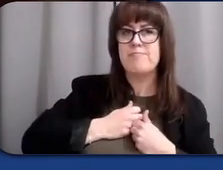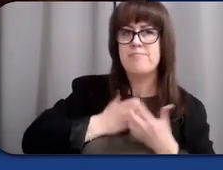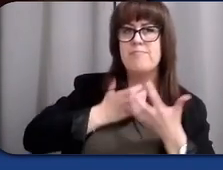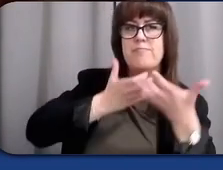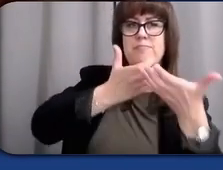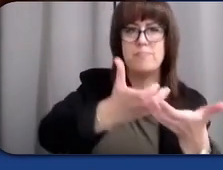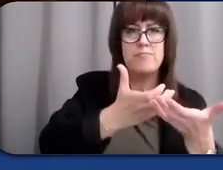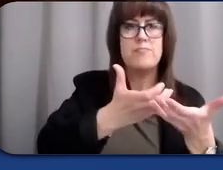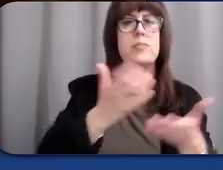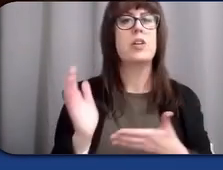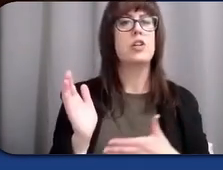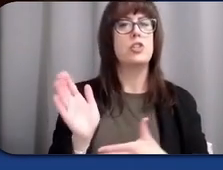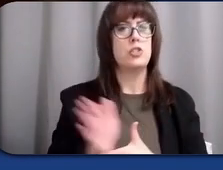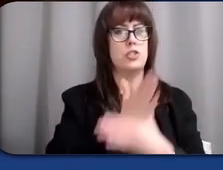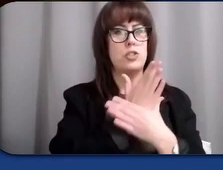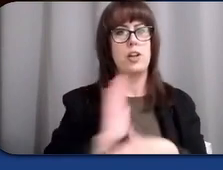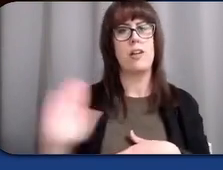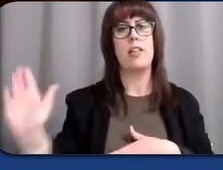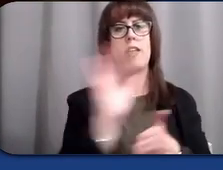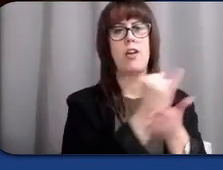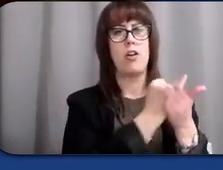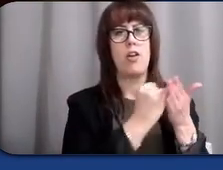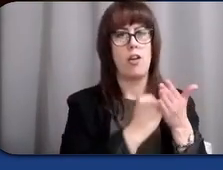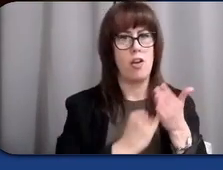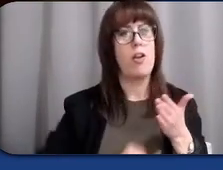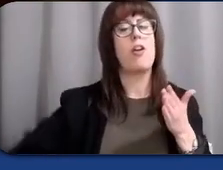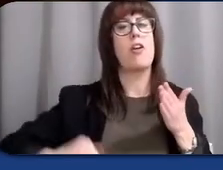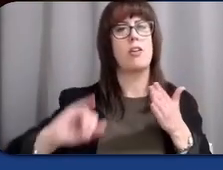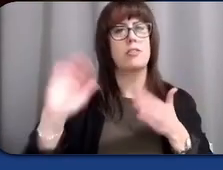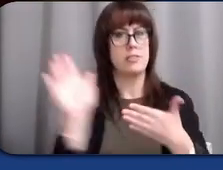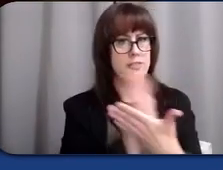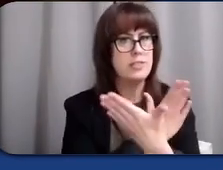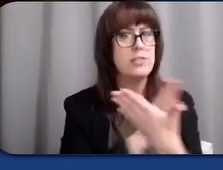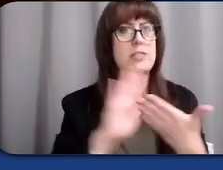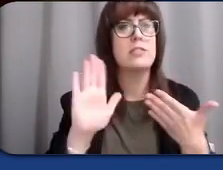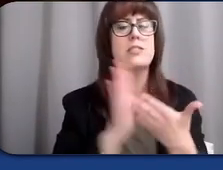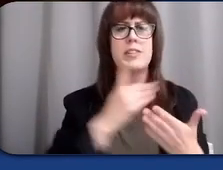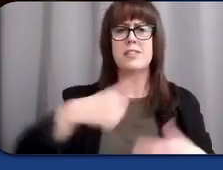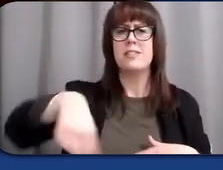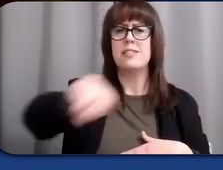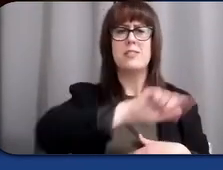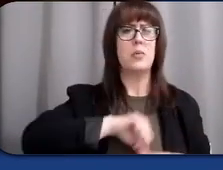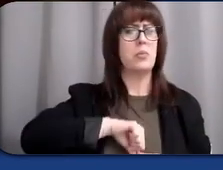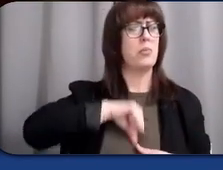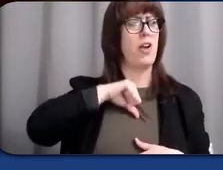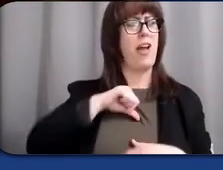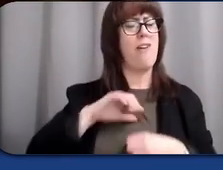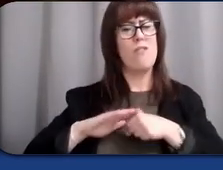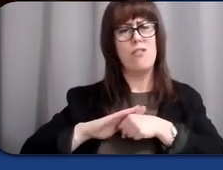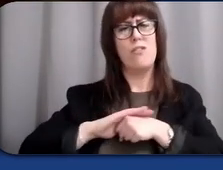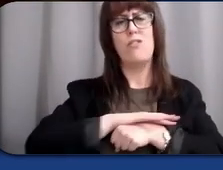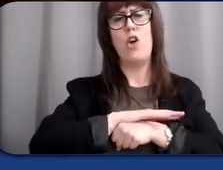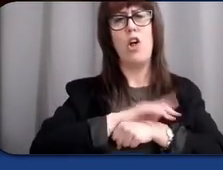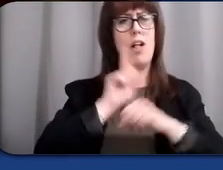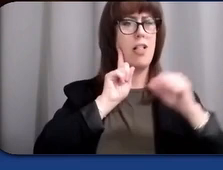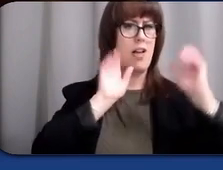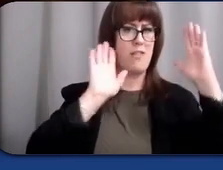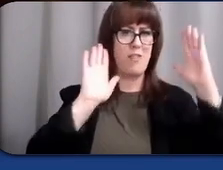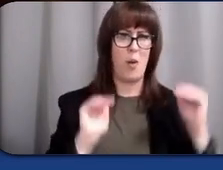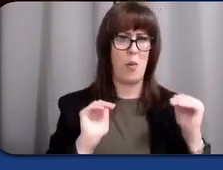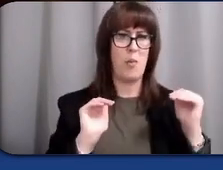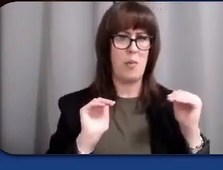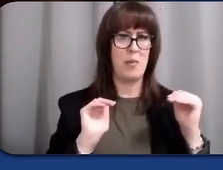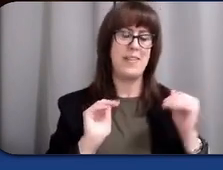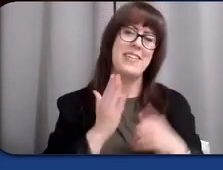expression outside themselves, all proud and full of hope. Thank you.